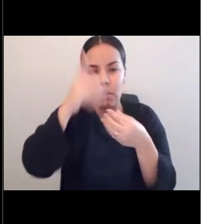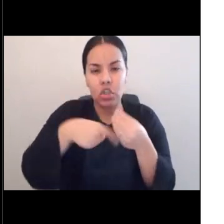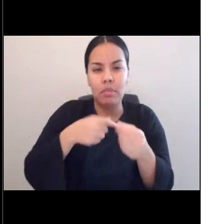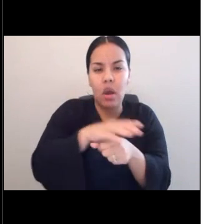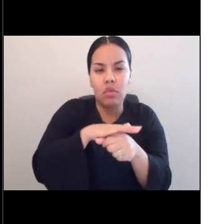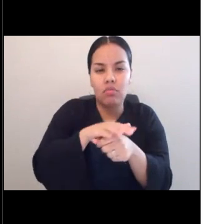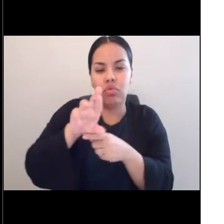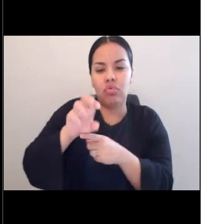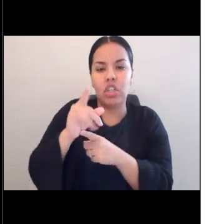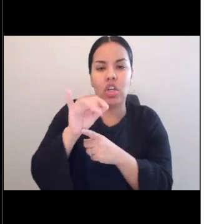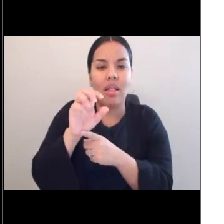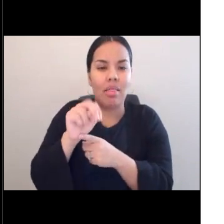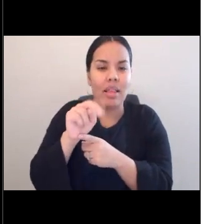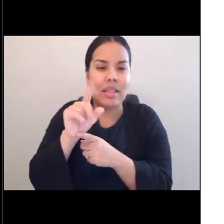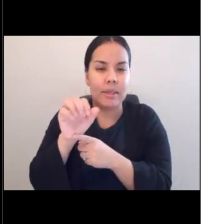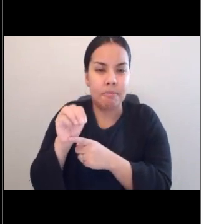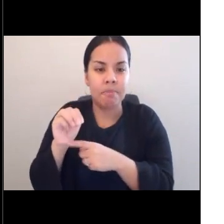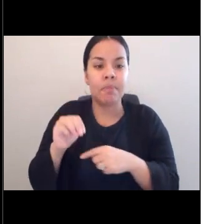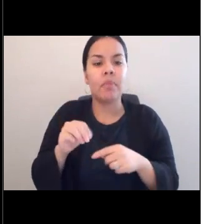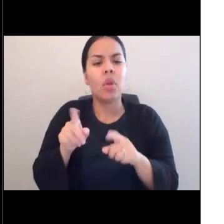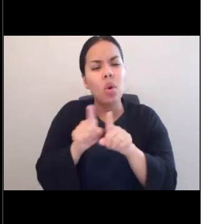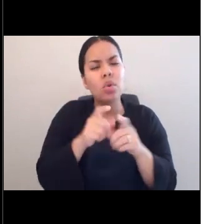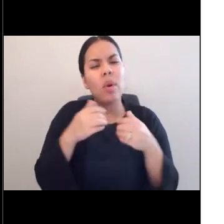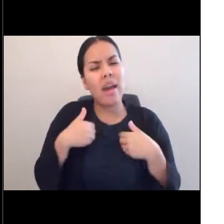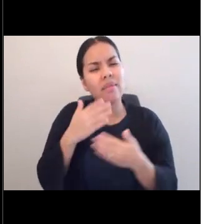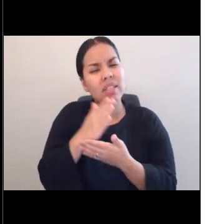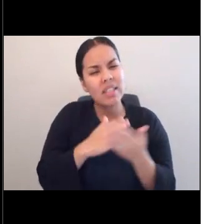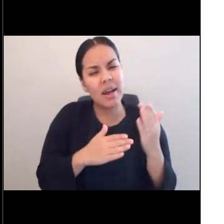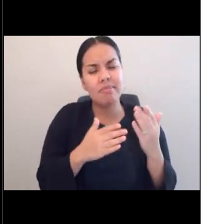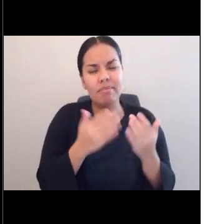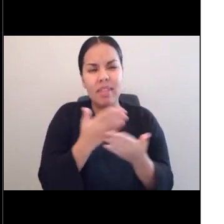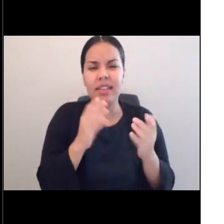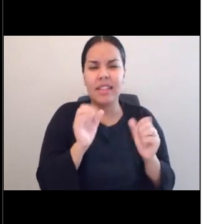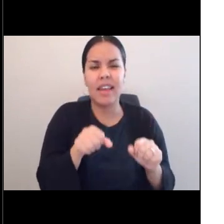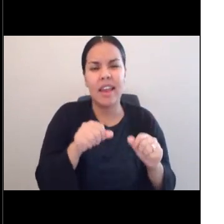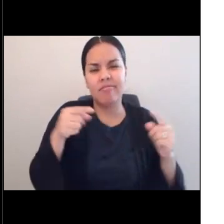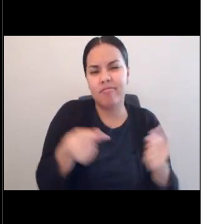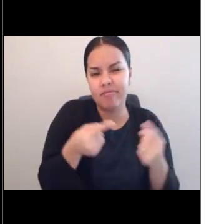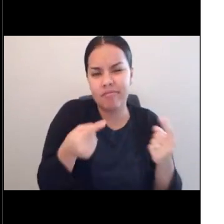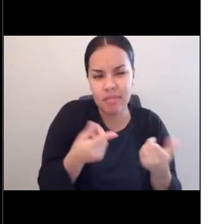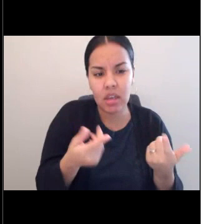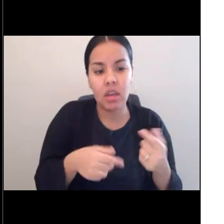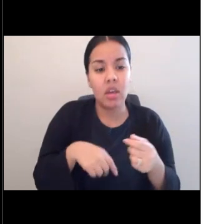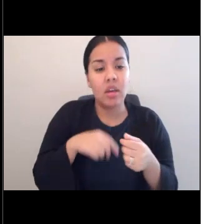followers. There are some potential pitfalls. The